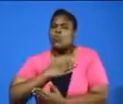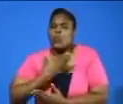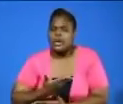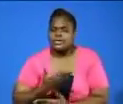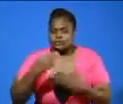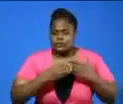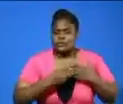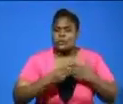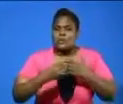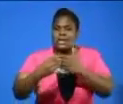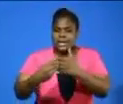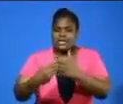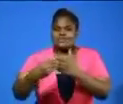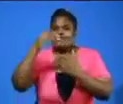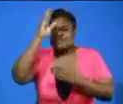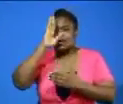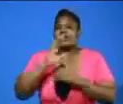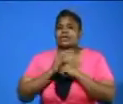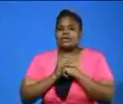by God.